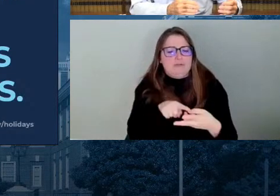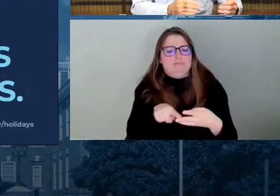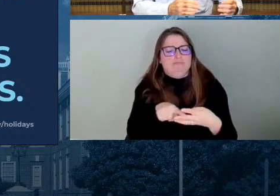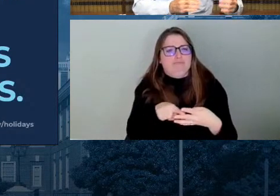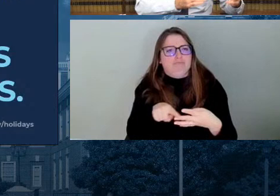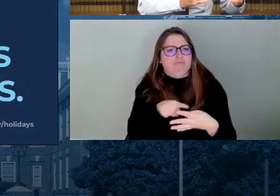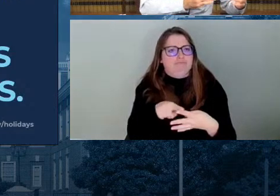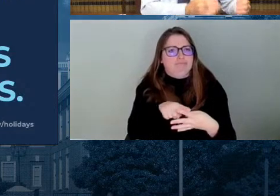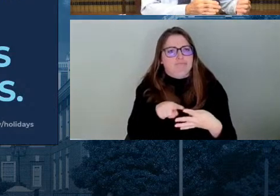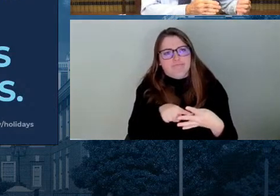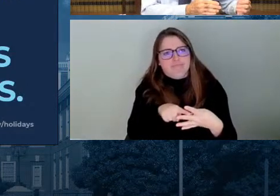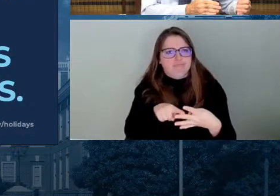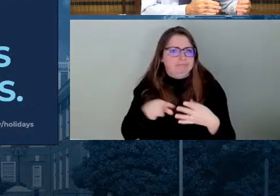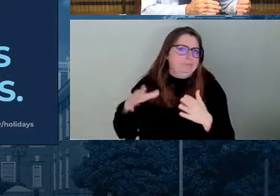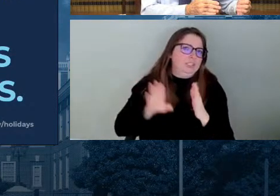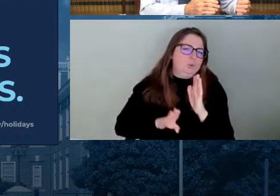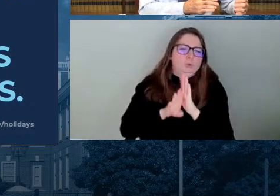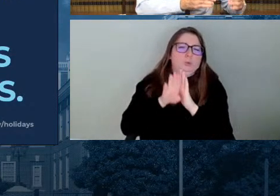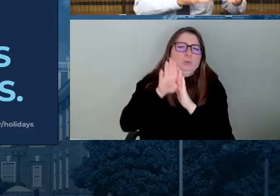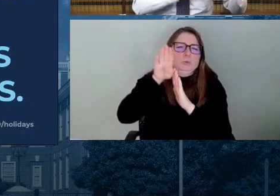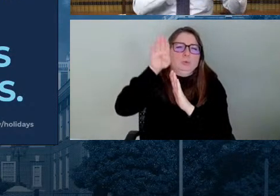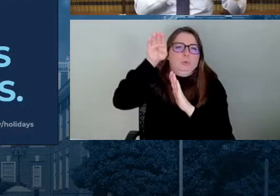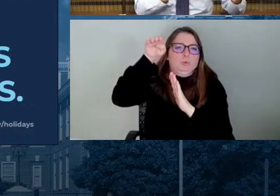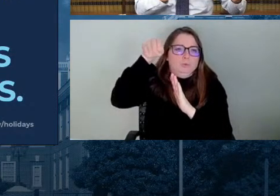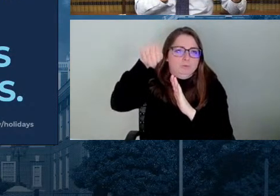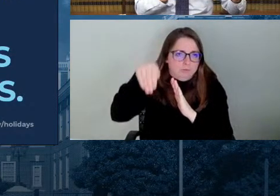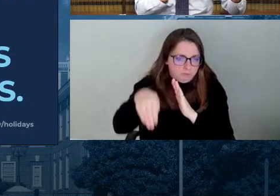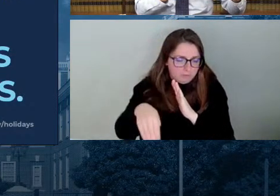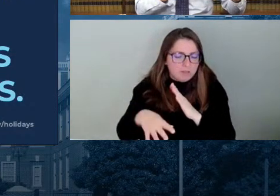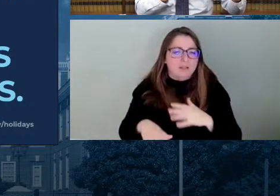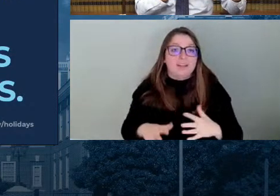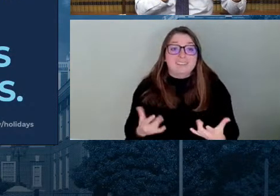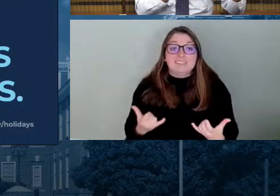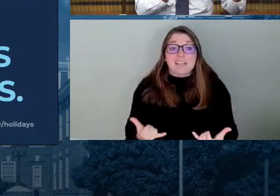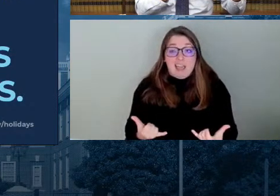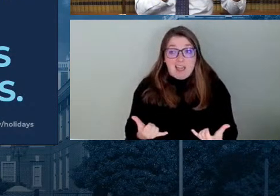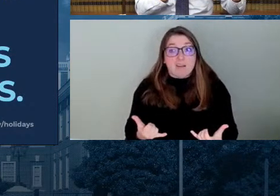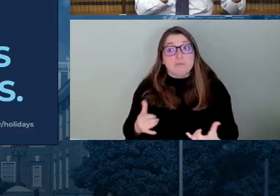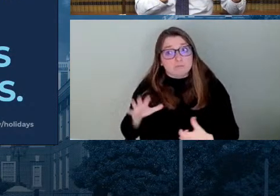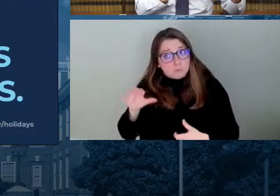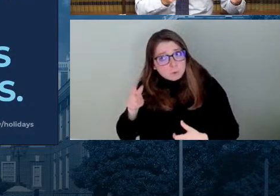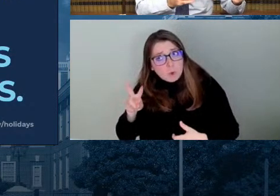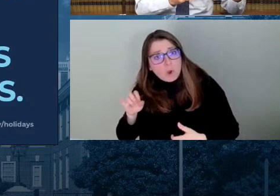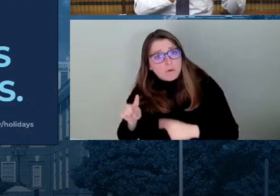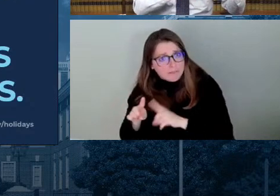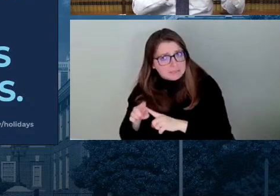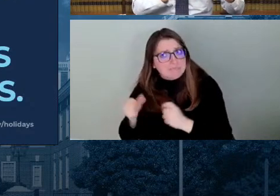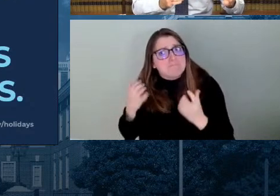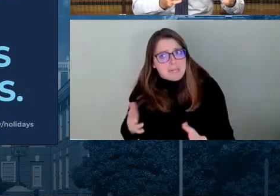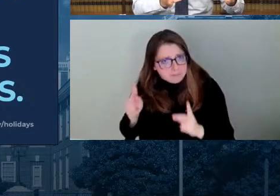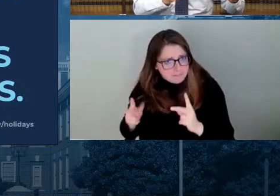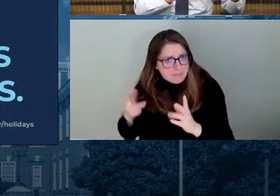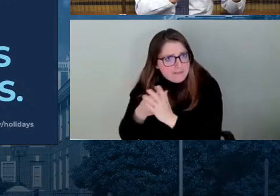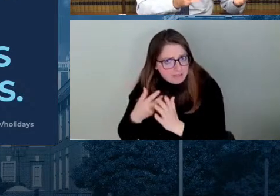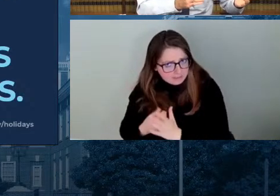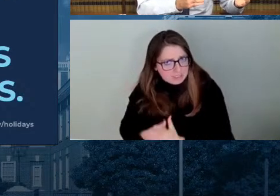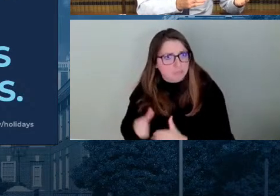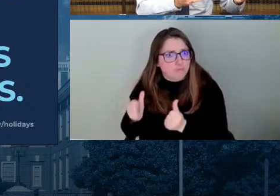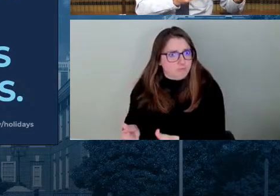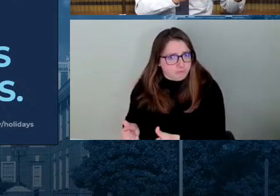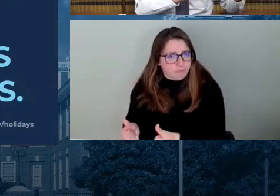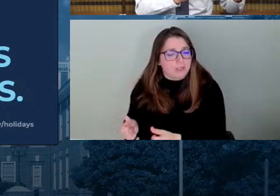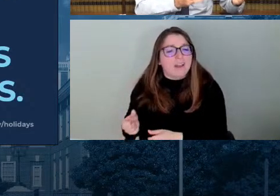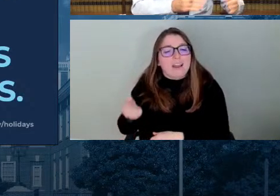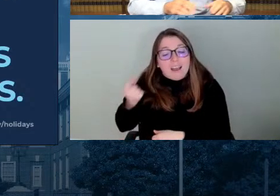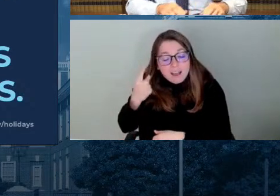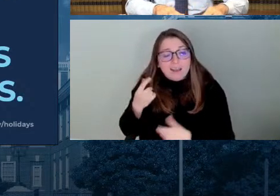better shape this year with respect to COVID. High percentage of people that are vaccinated, but we have the flu and the